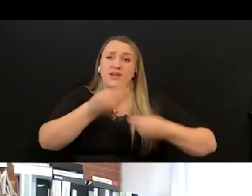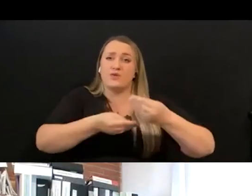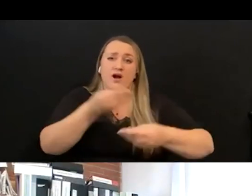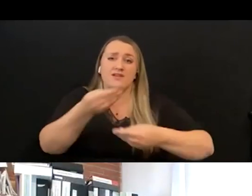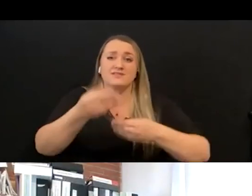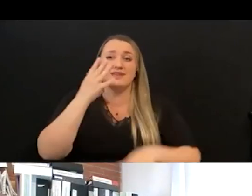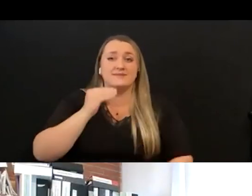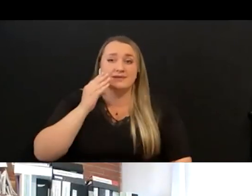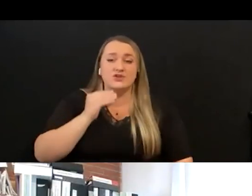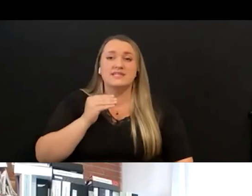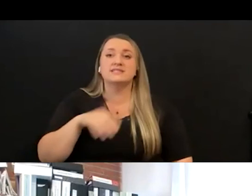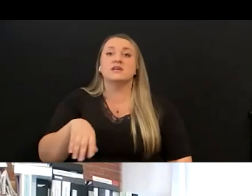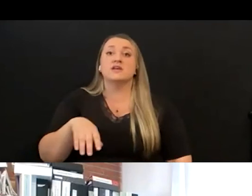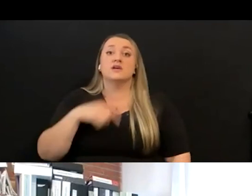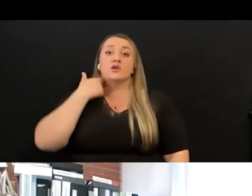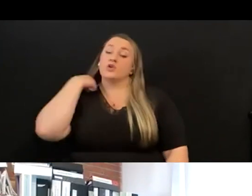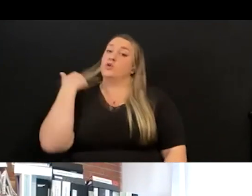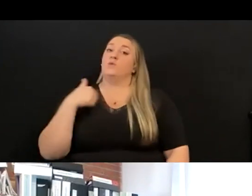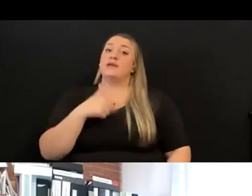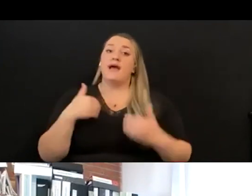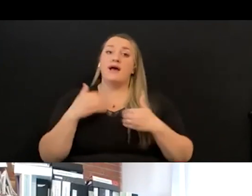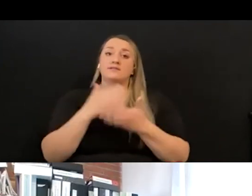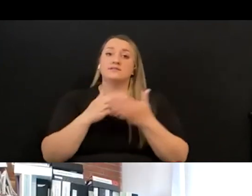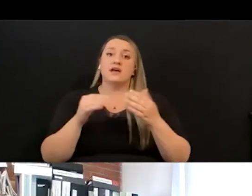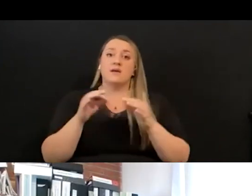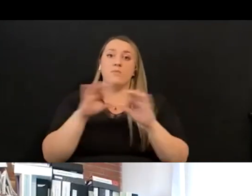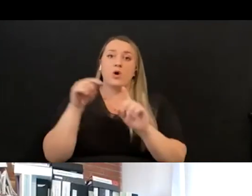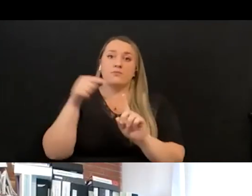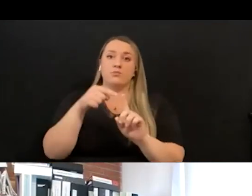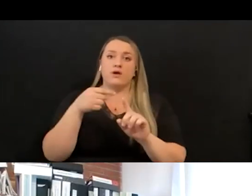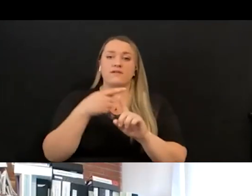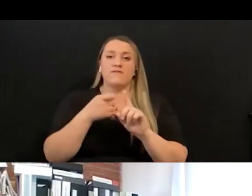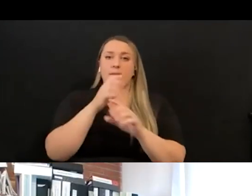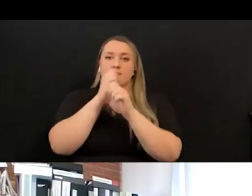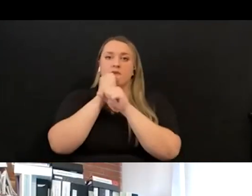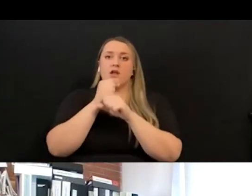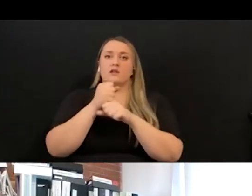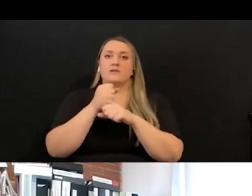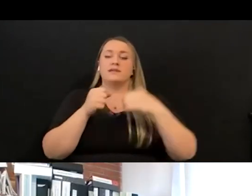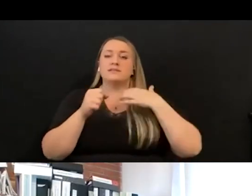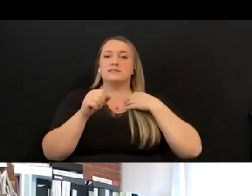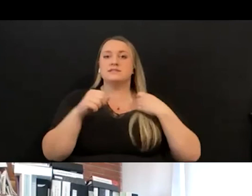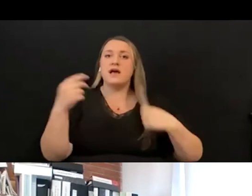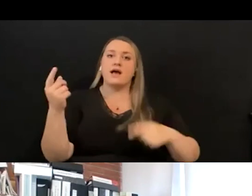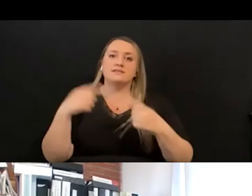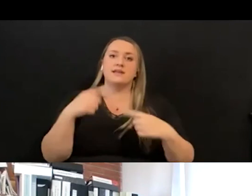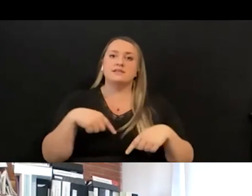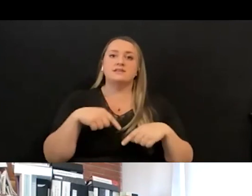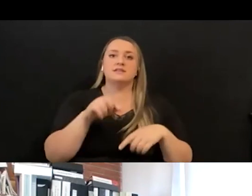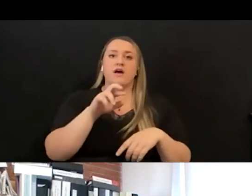We've also had some really important points made by some anonymous attendees about rates of disability in communities of